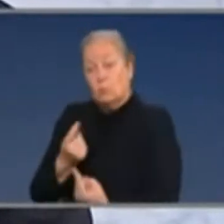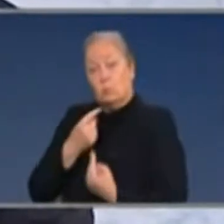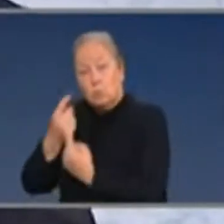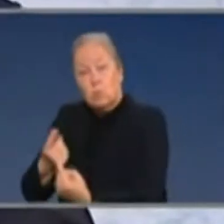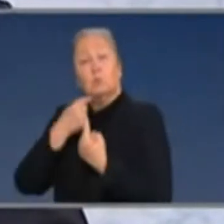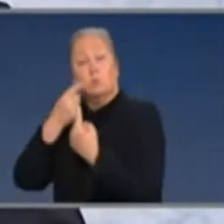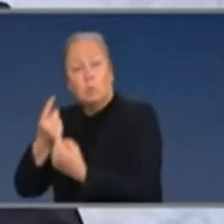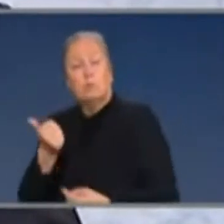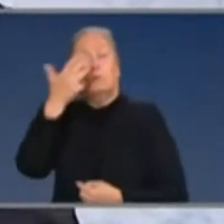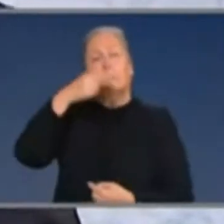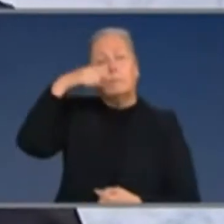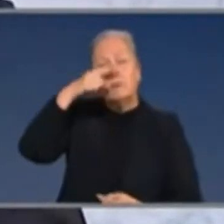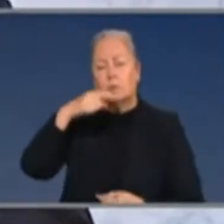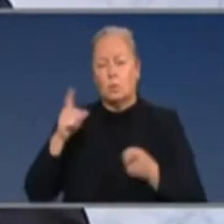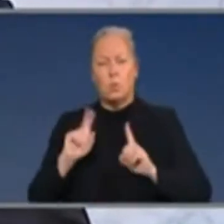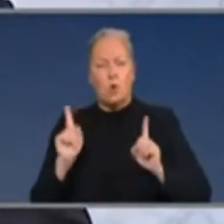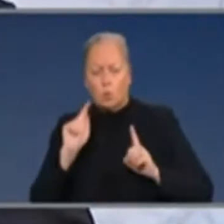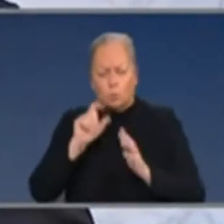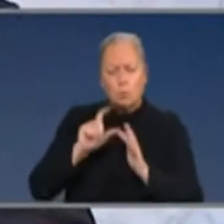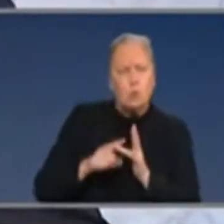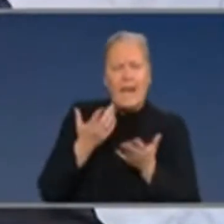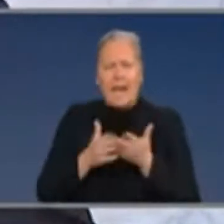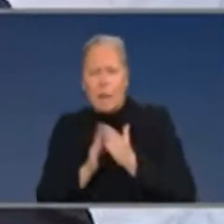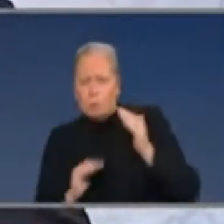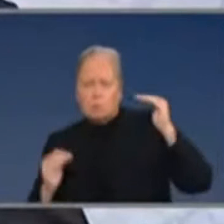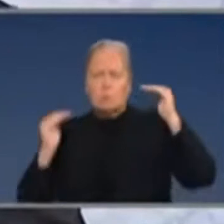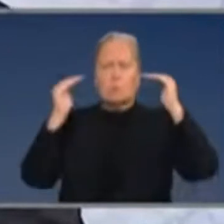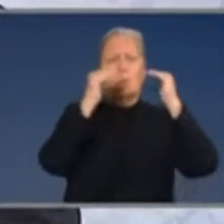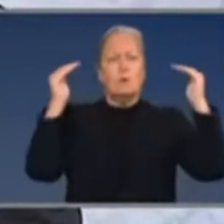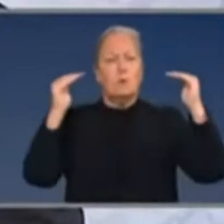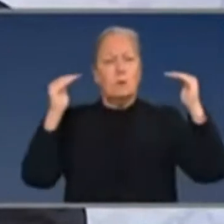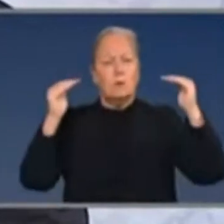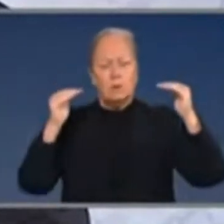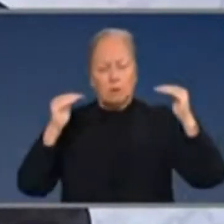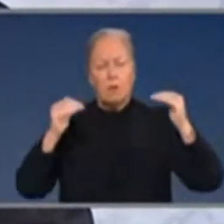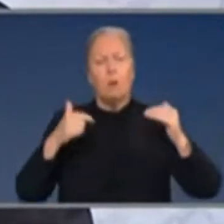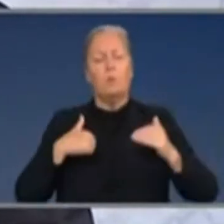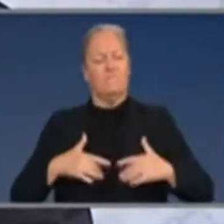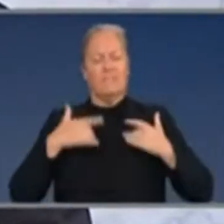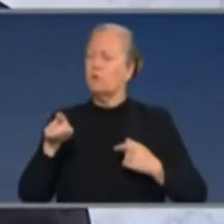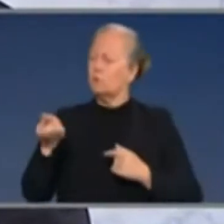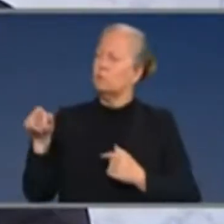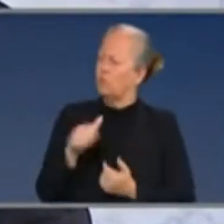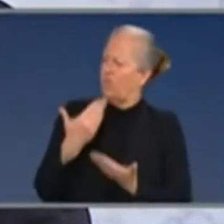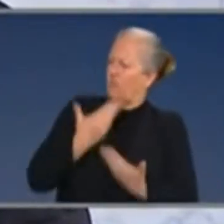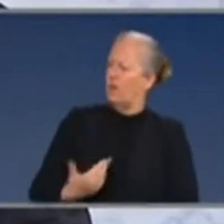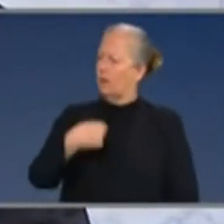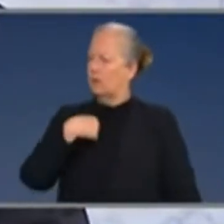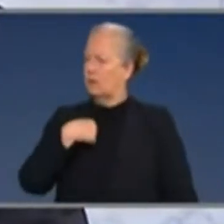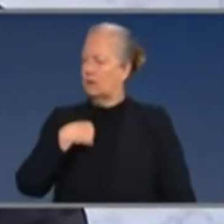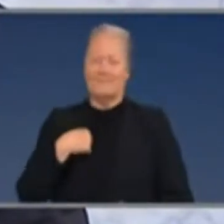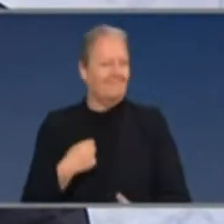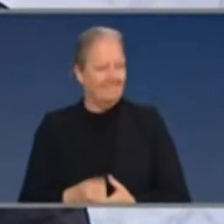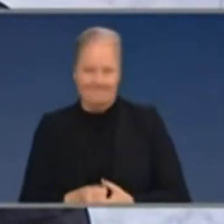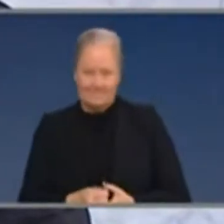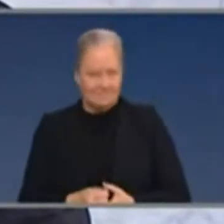the gap was that we were going to close, and somehow thought they should be thankful for that. That was wrong-headed. That wasn't the